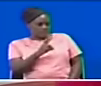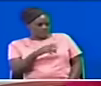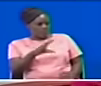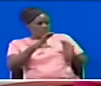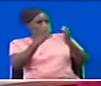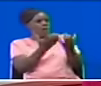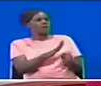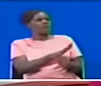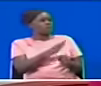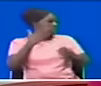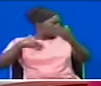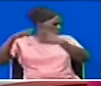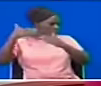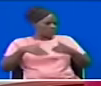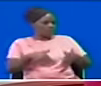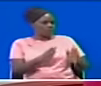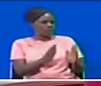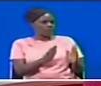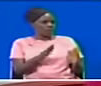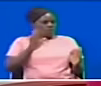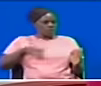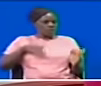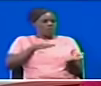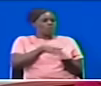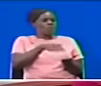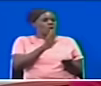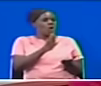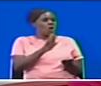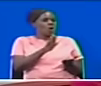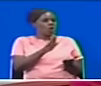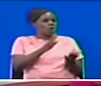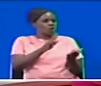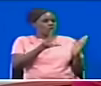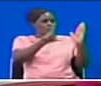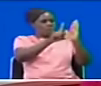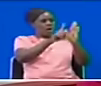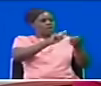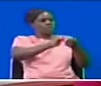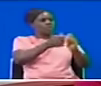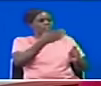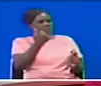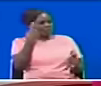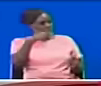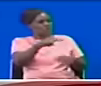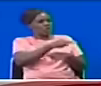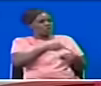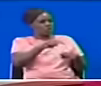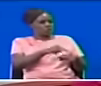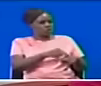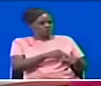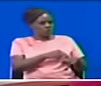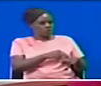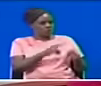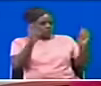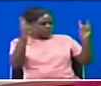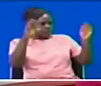world, historically, when you have more women in parliament, the legislation changes, and it changes for the better, for the nation, not just for women. Mm-hmm. More issues to